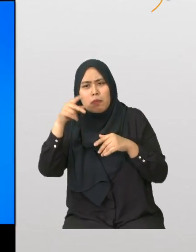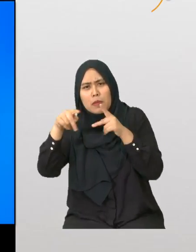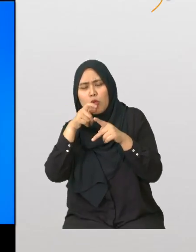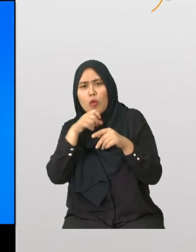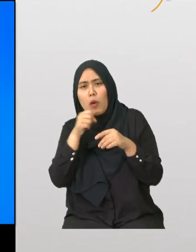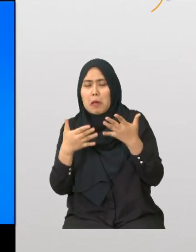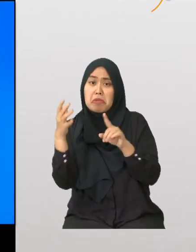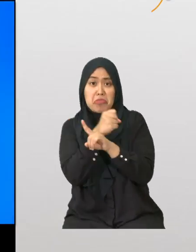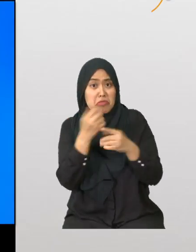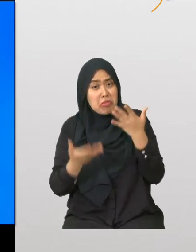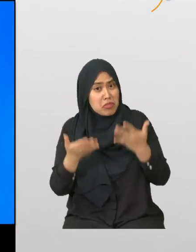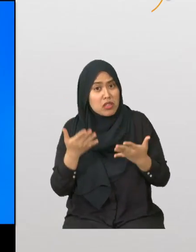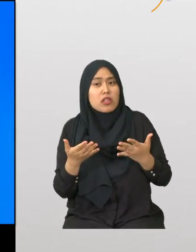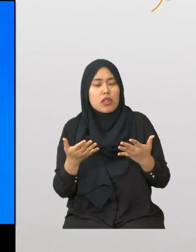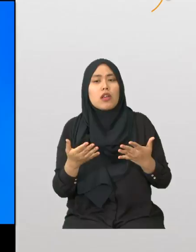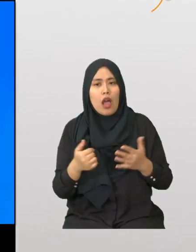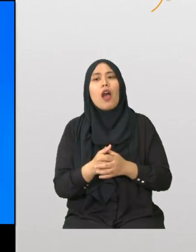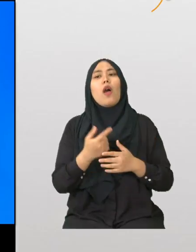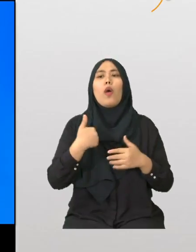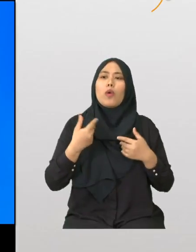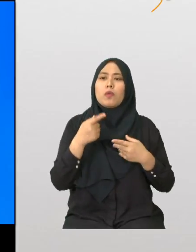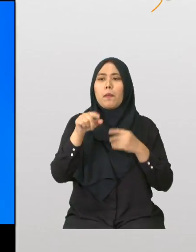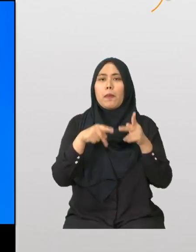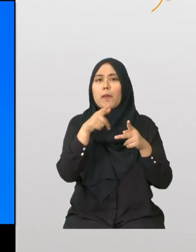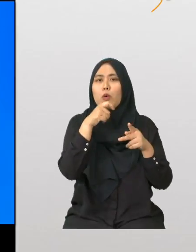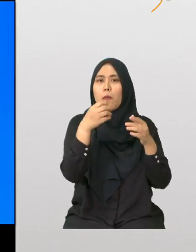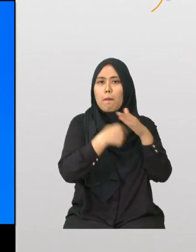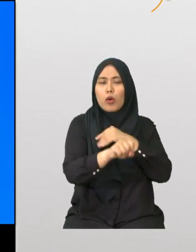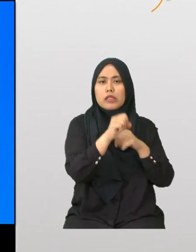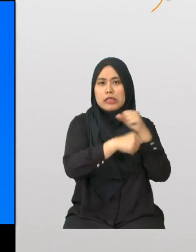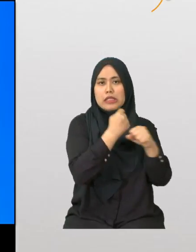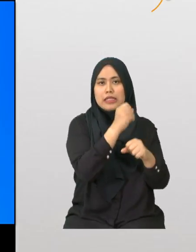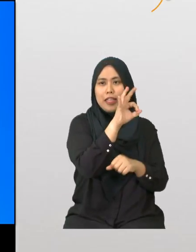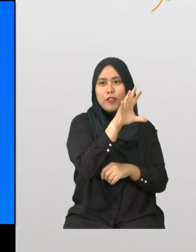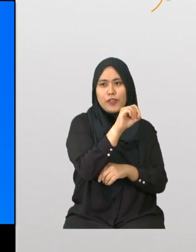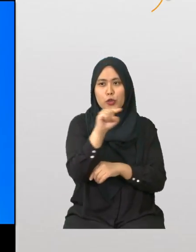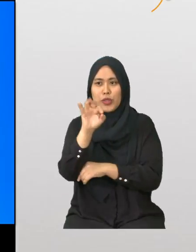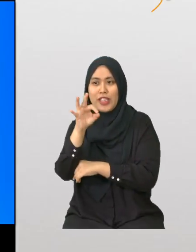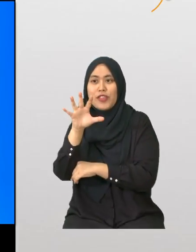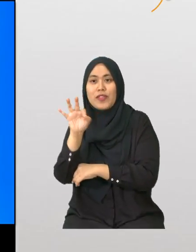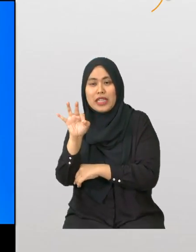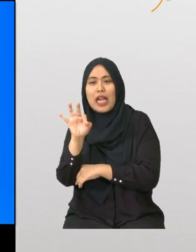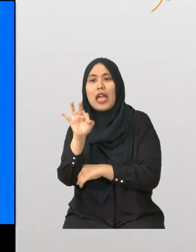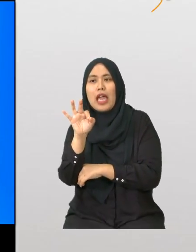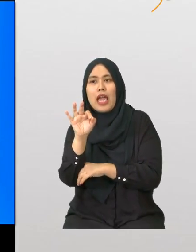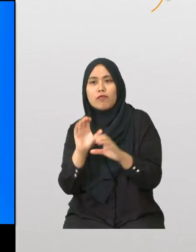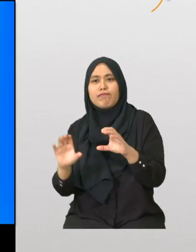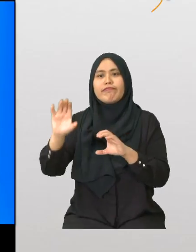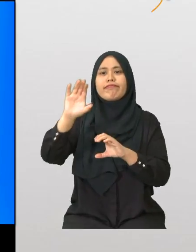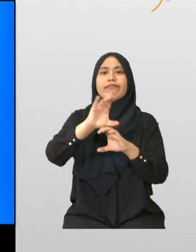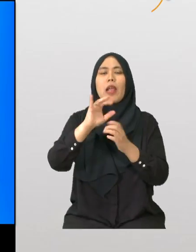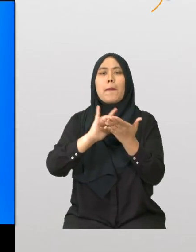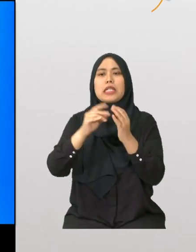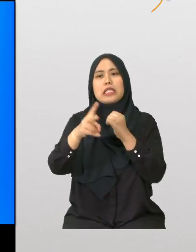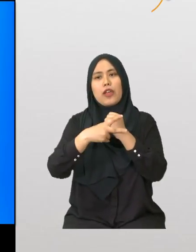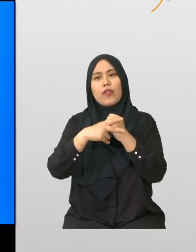out. We gave those who were born between 1950 and 1959 annual Medisave top-ups, $100 or $200,